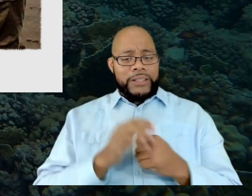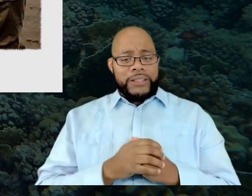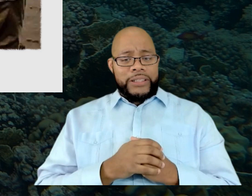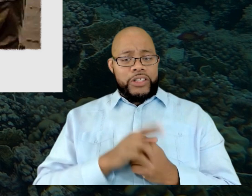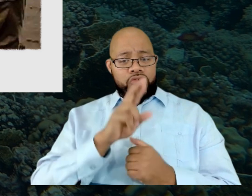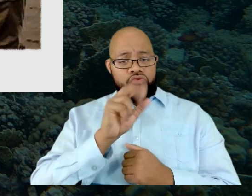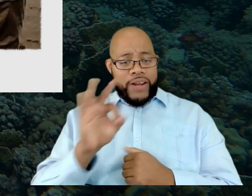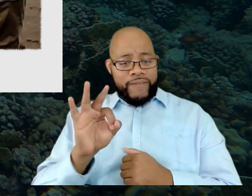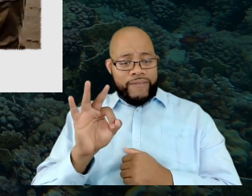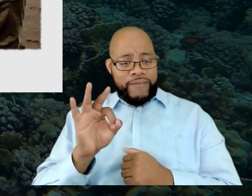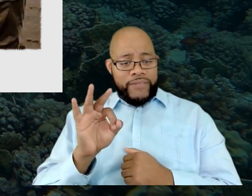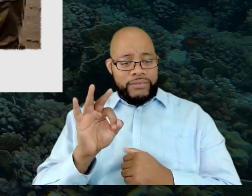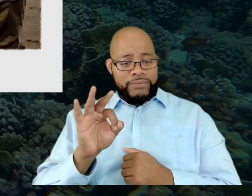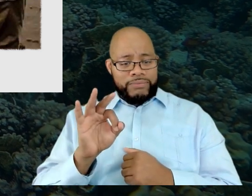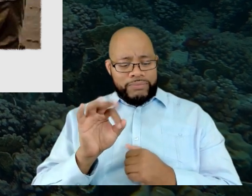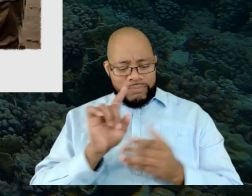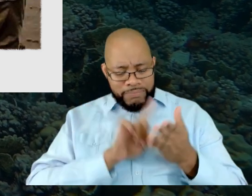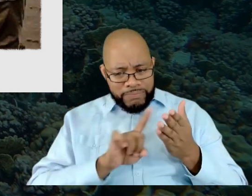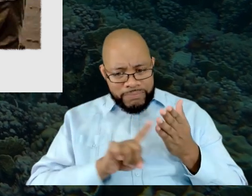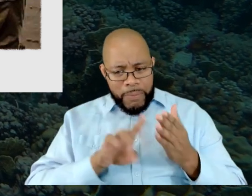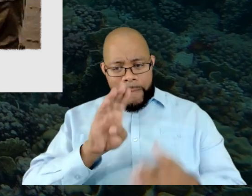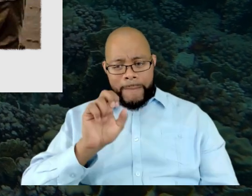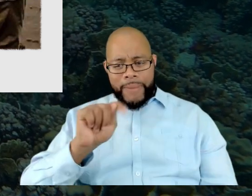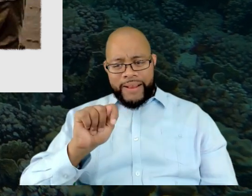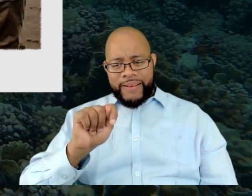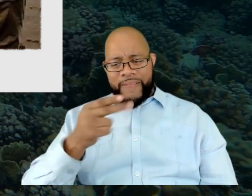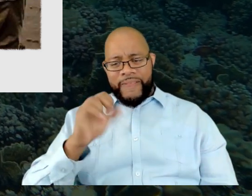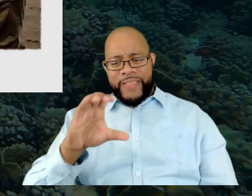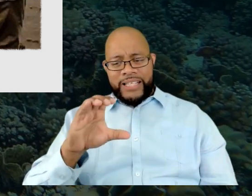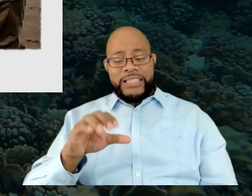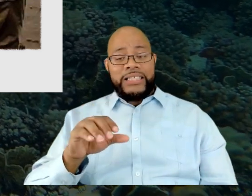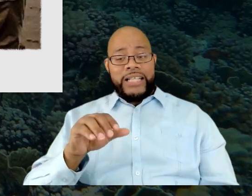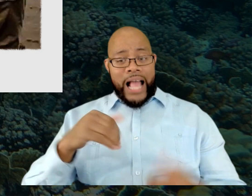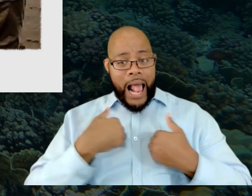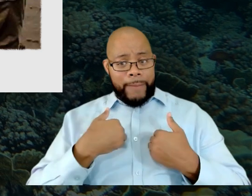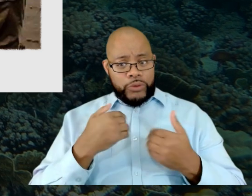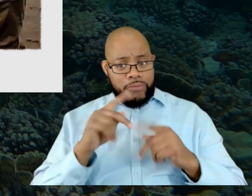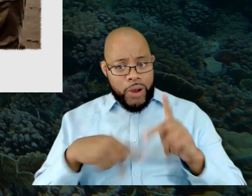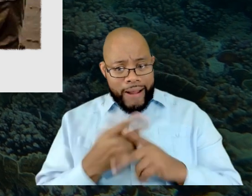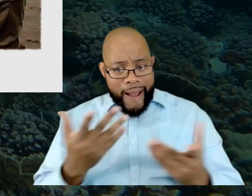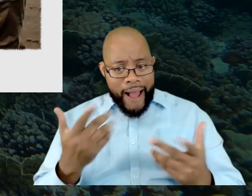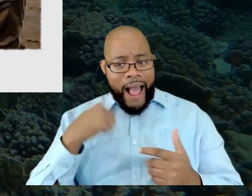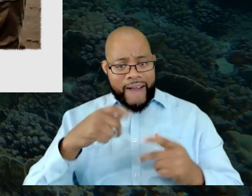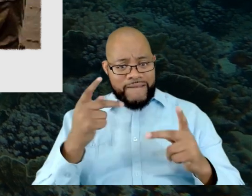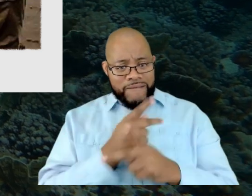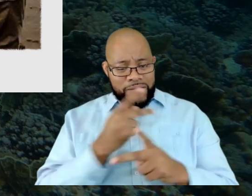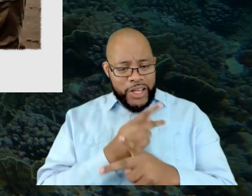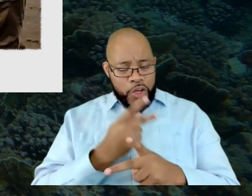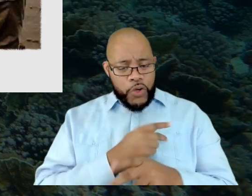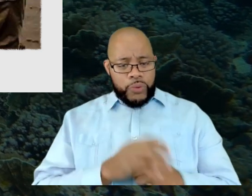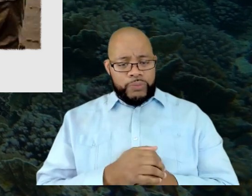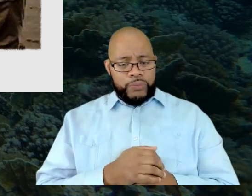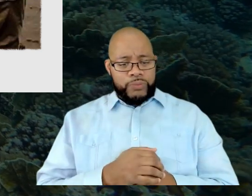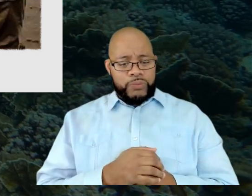reef benthic species were there. So for this question, I had to figure out